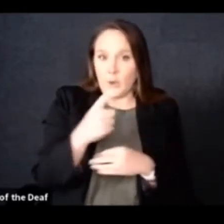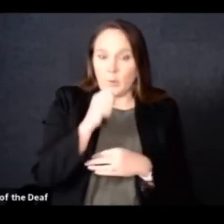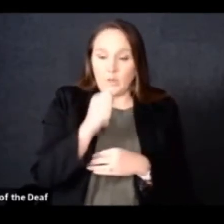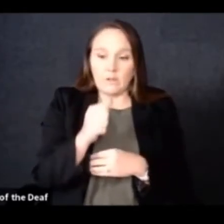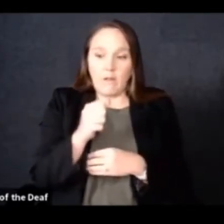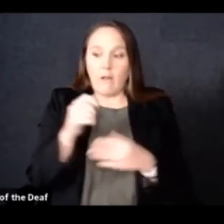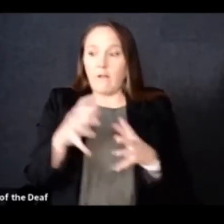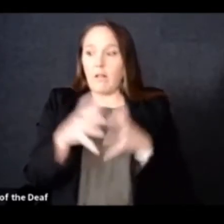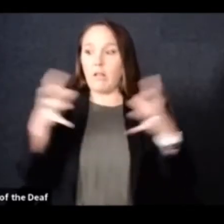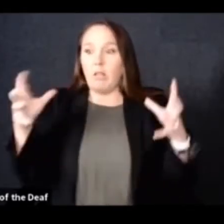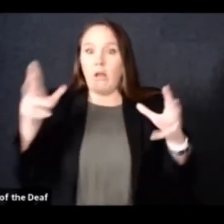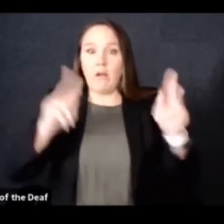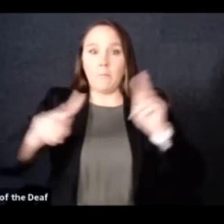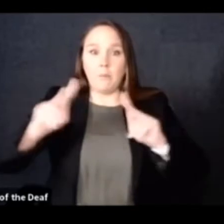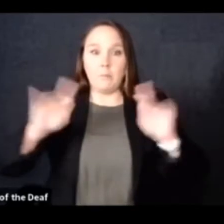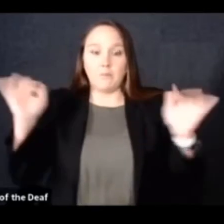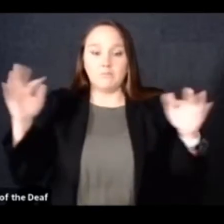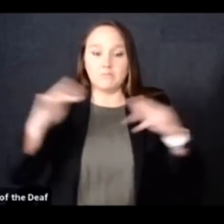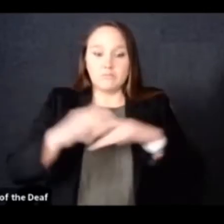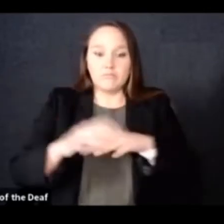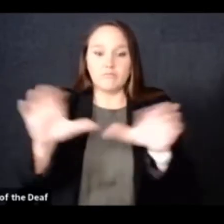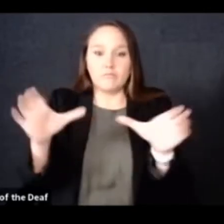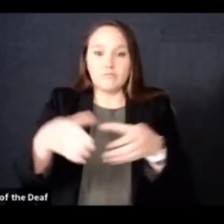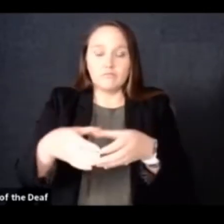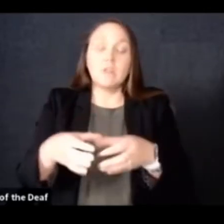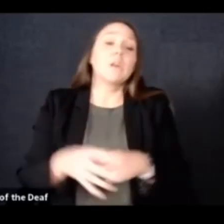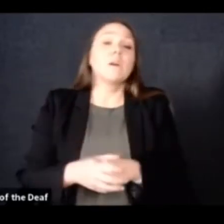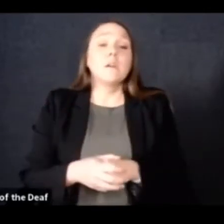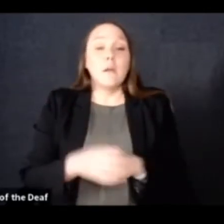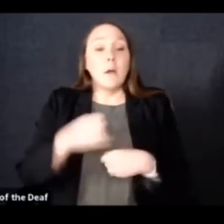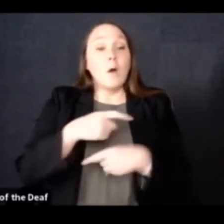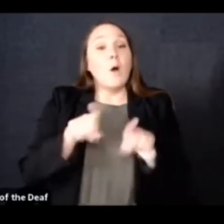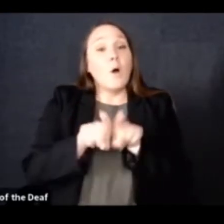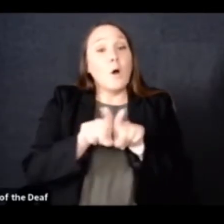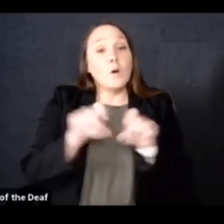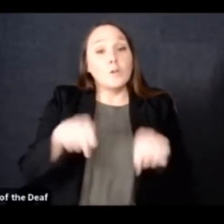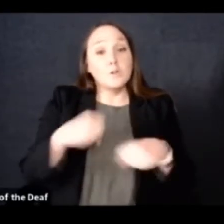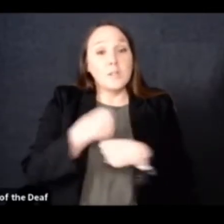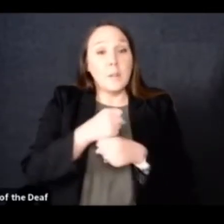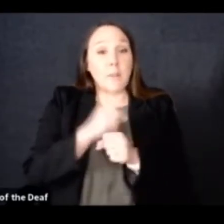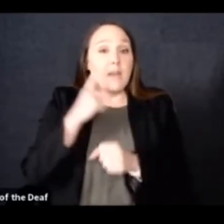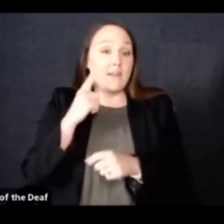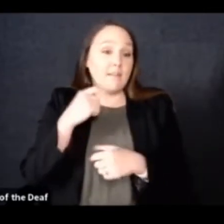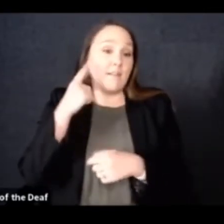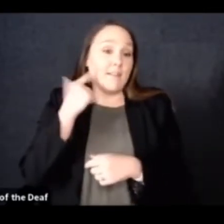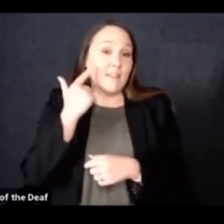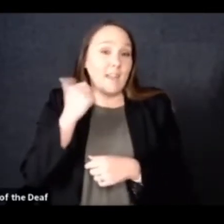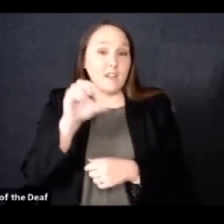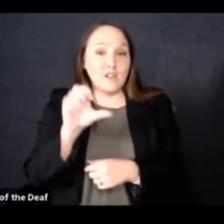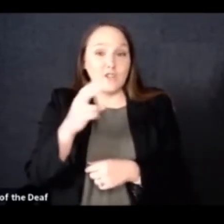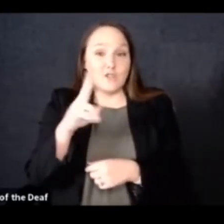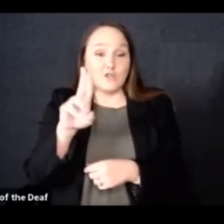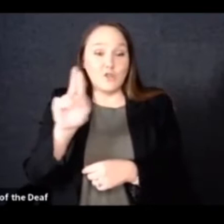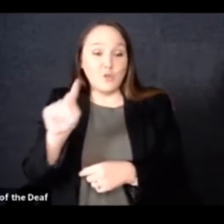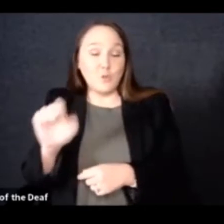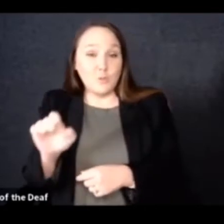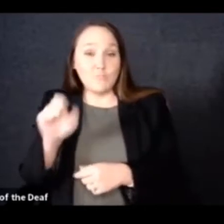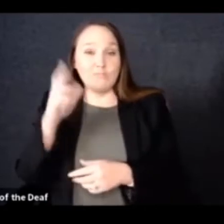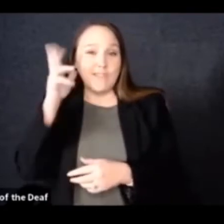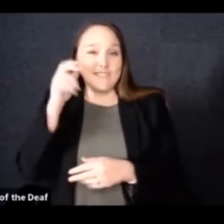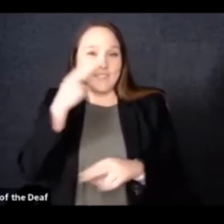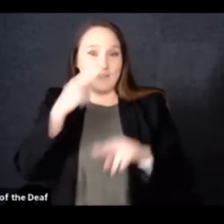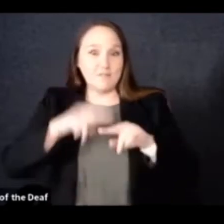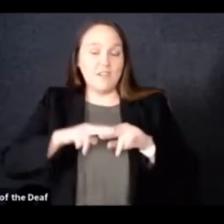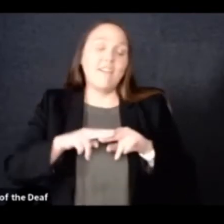like they sometimes do. Another one is creating a candy chute. This sounds fun to me. You can do it using